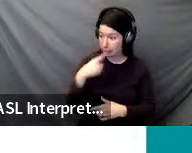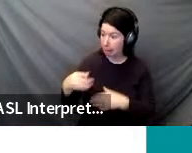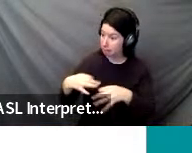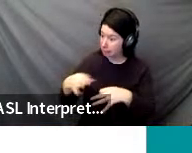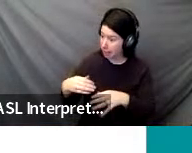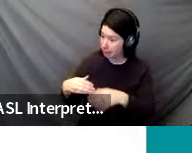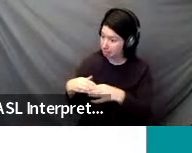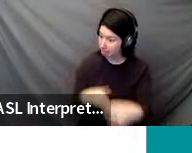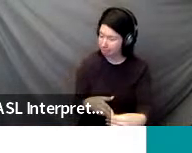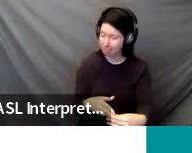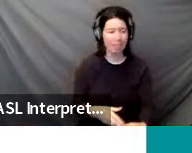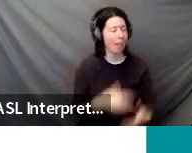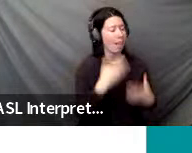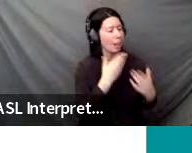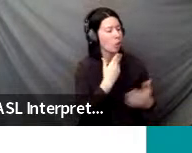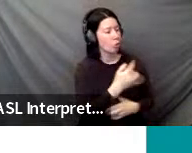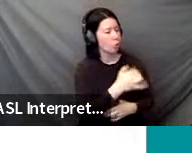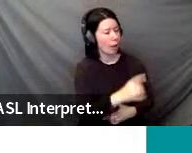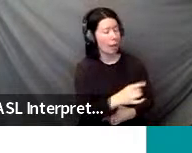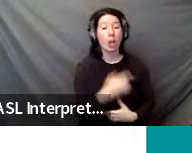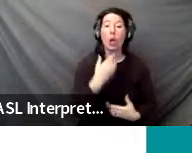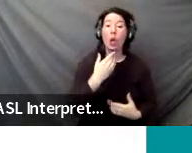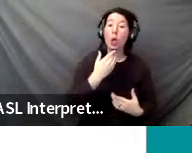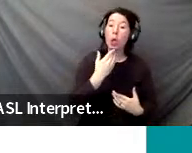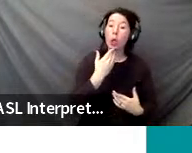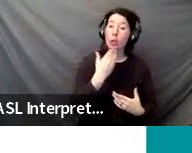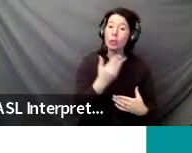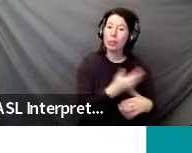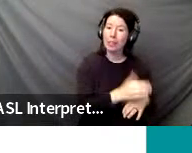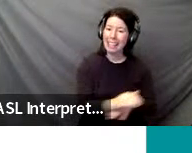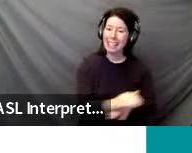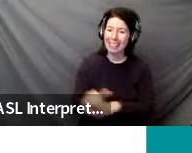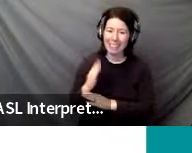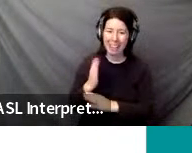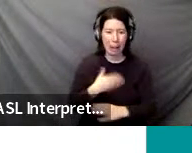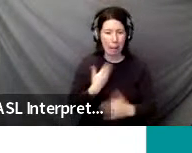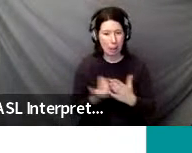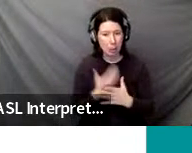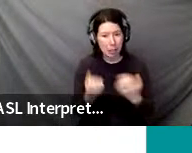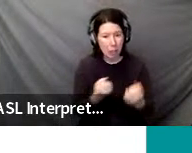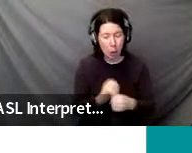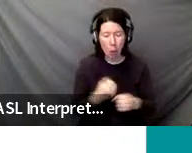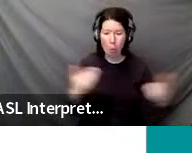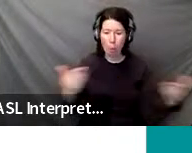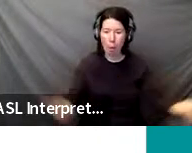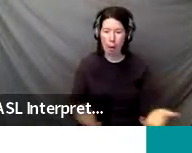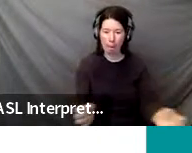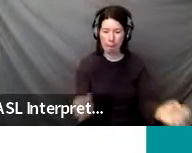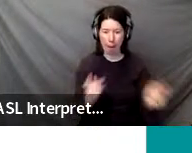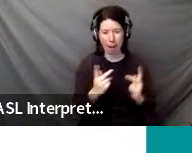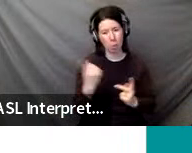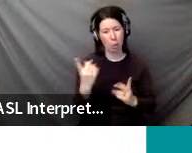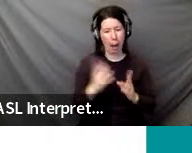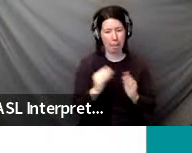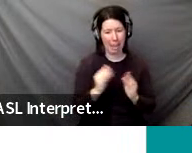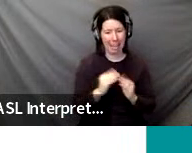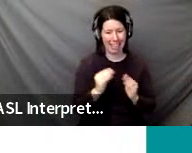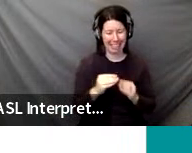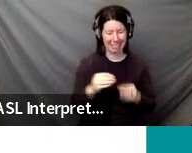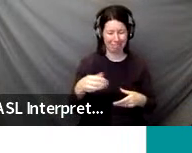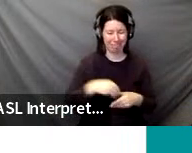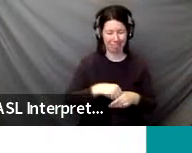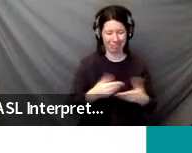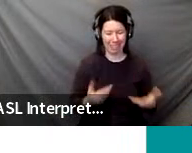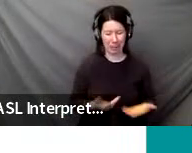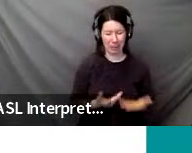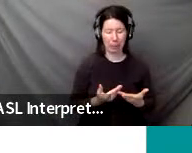good evening, everyone, and Happy New Year. Welcome back to one of our meetings. So as Greg mentioned, I'm going